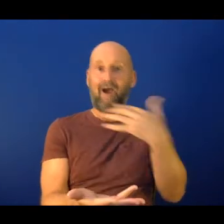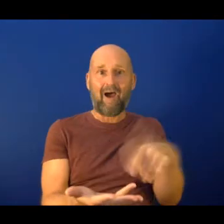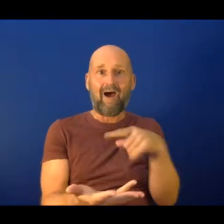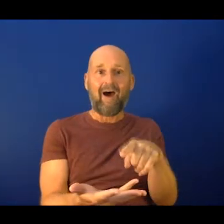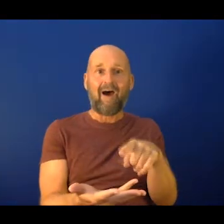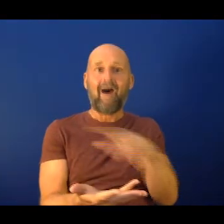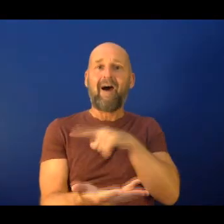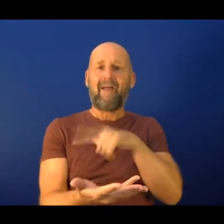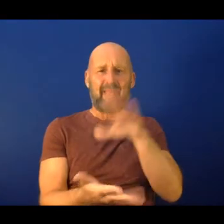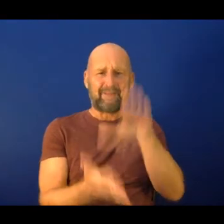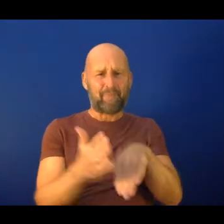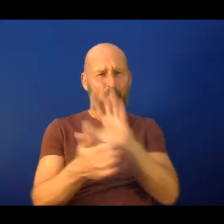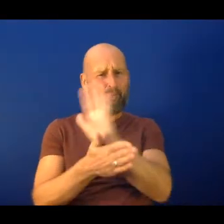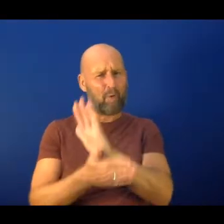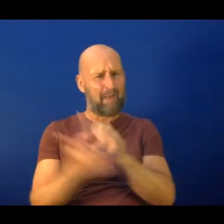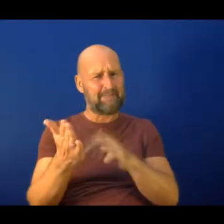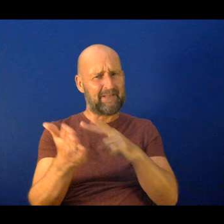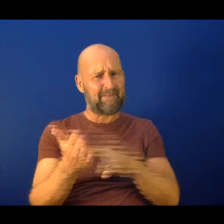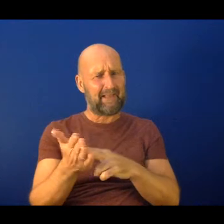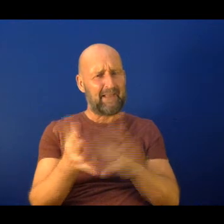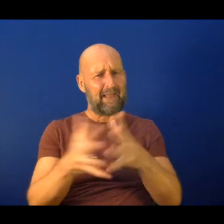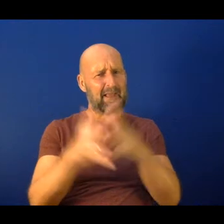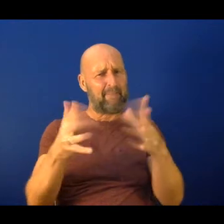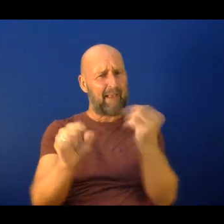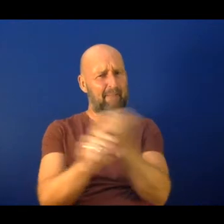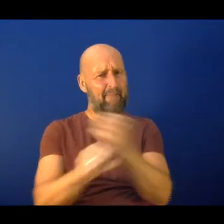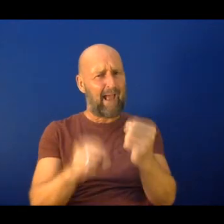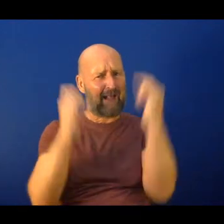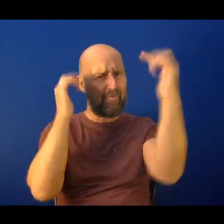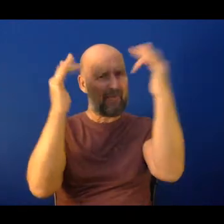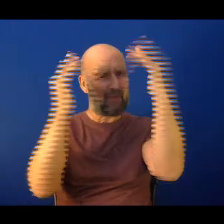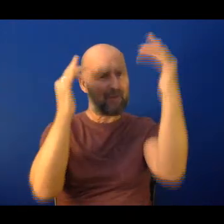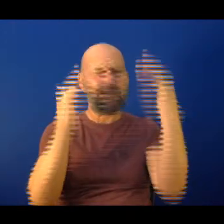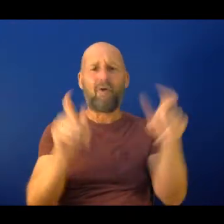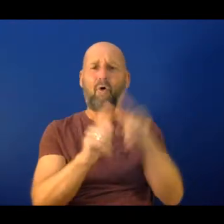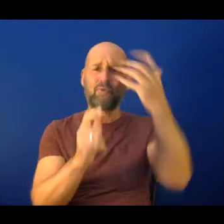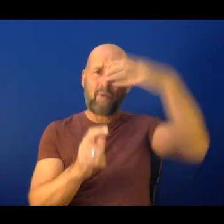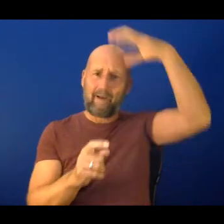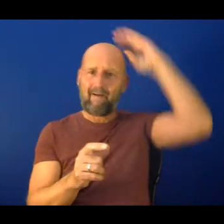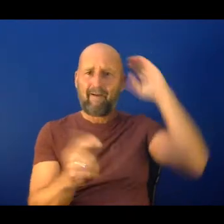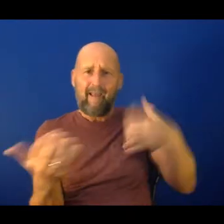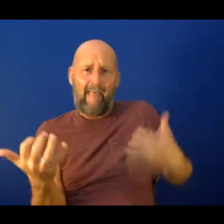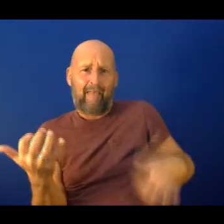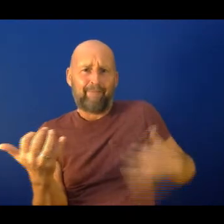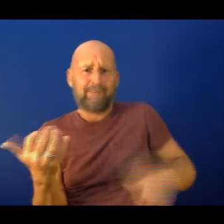something out of the Big Bang Theory. Didn't they do it as Elvis as well? So you could have a bit of a song first.